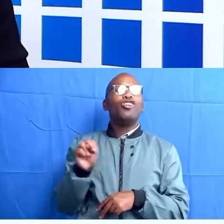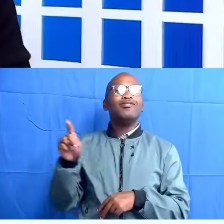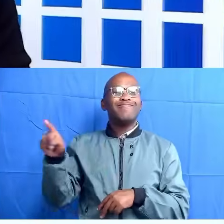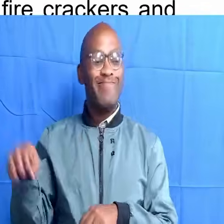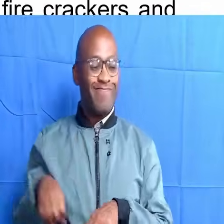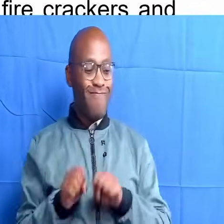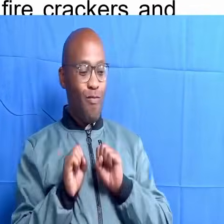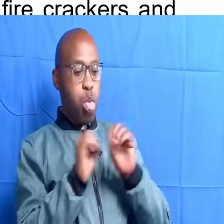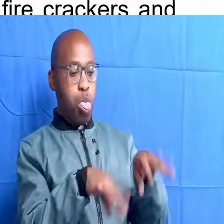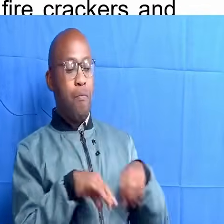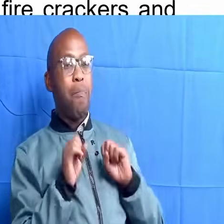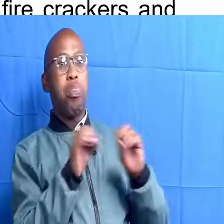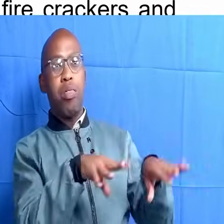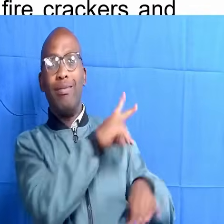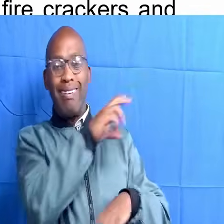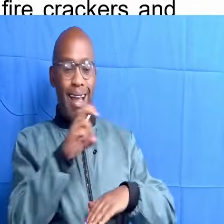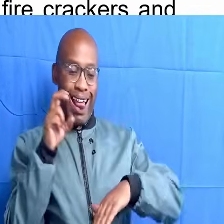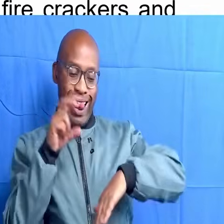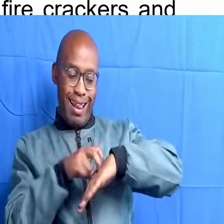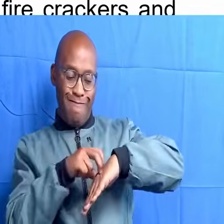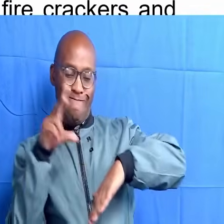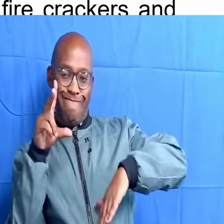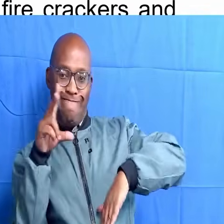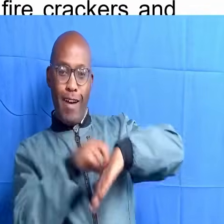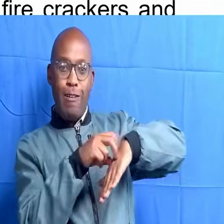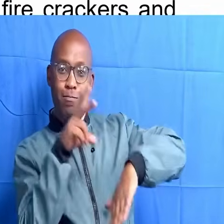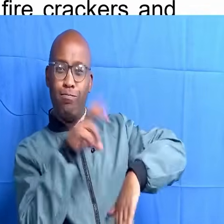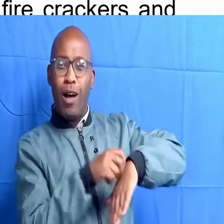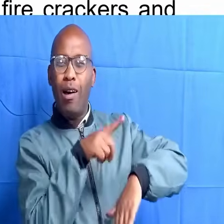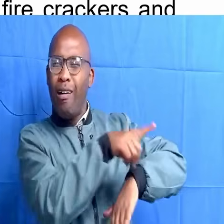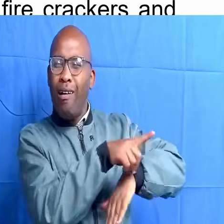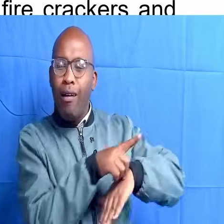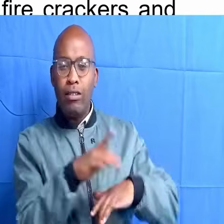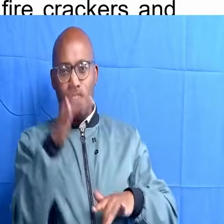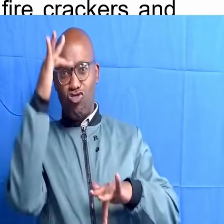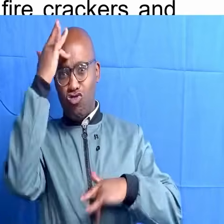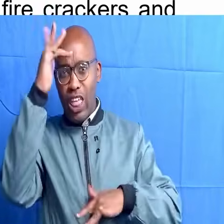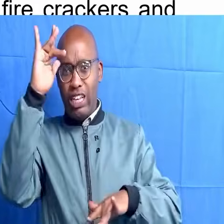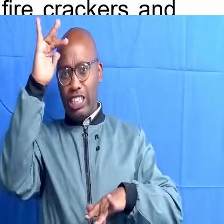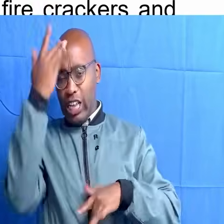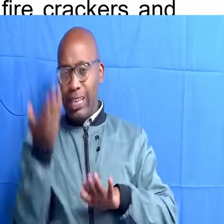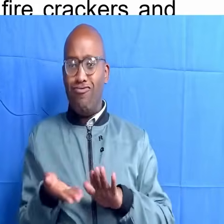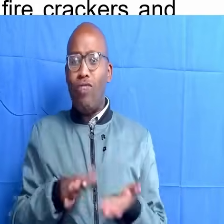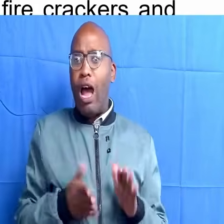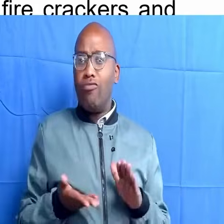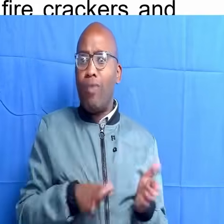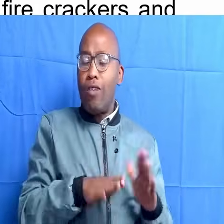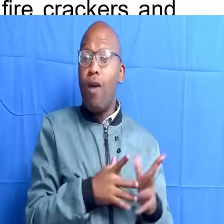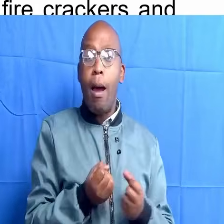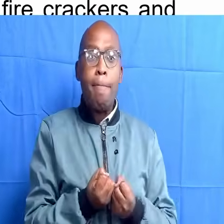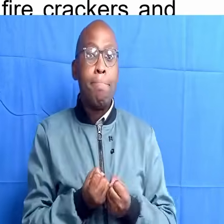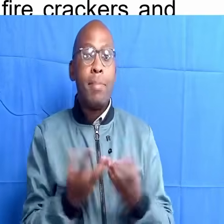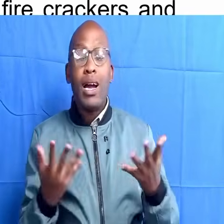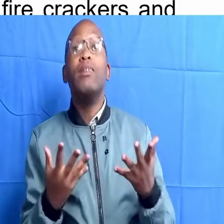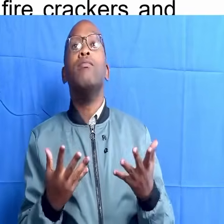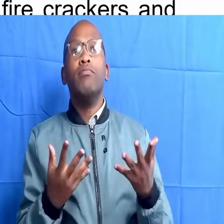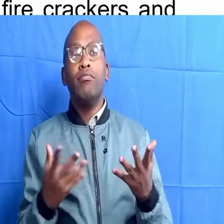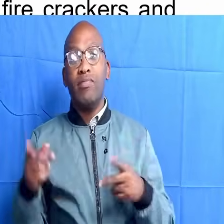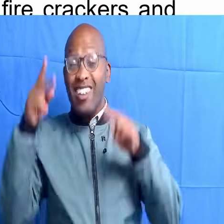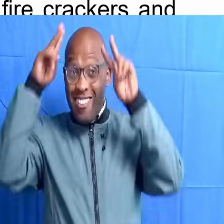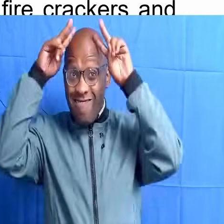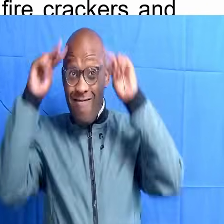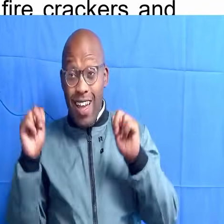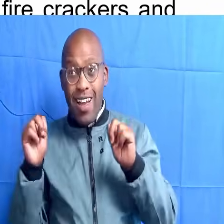attacks. In 1968, despite the American bombing of the Viet Cong supply lines, and the Viet Congs